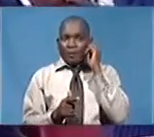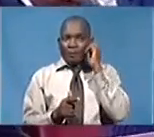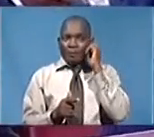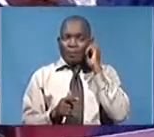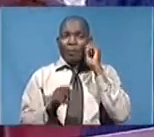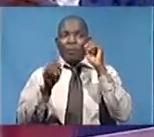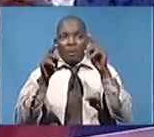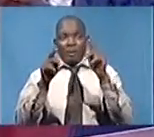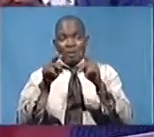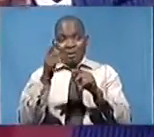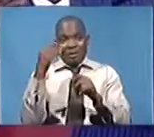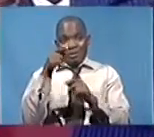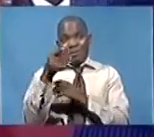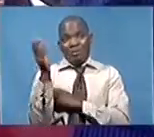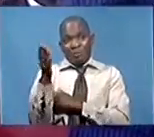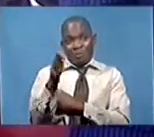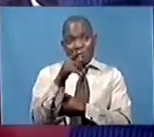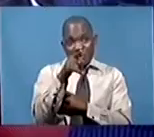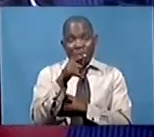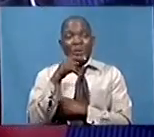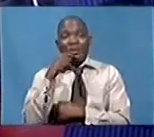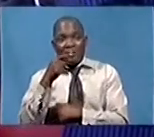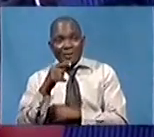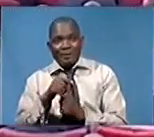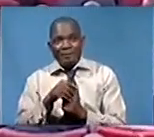from your address, you've taken the position that